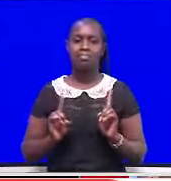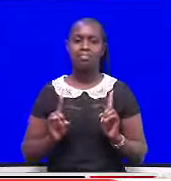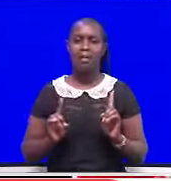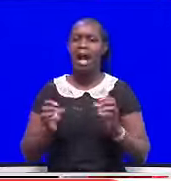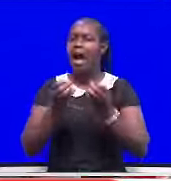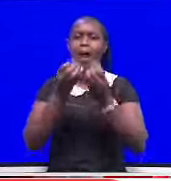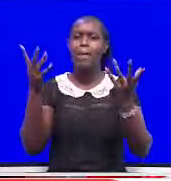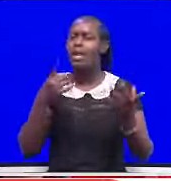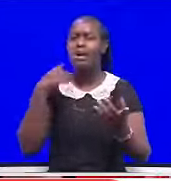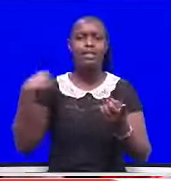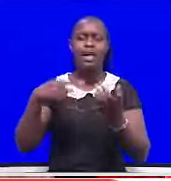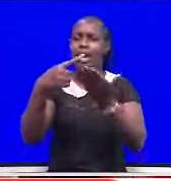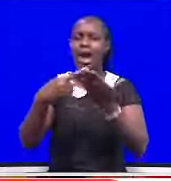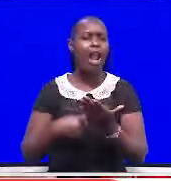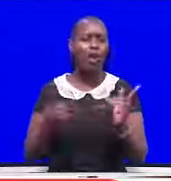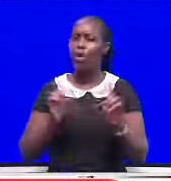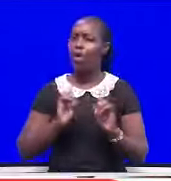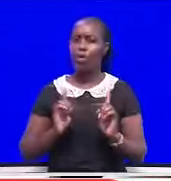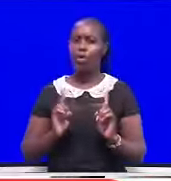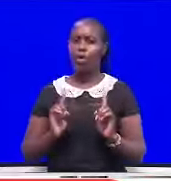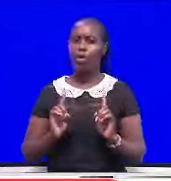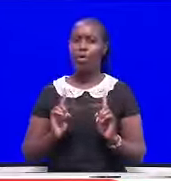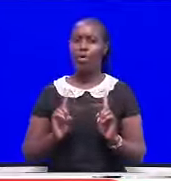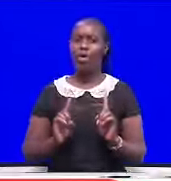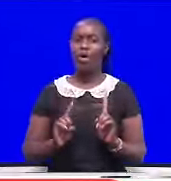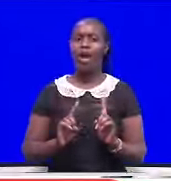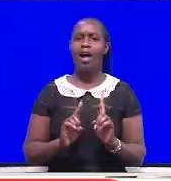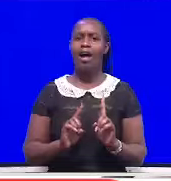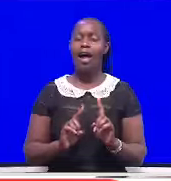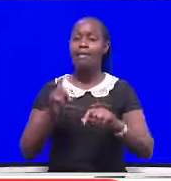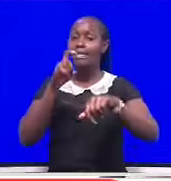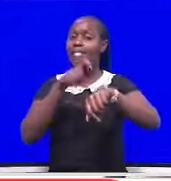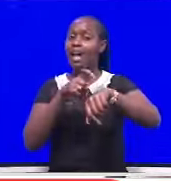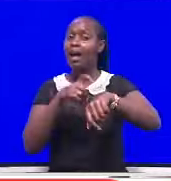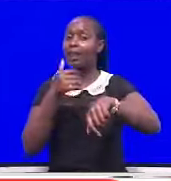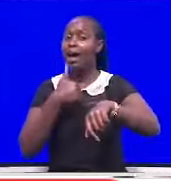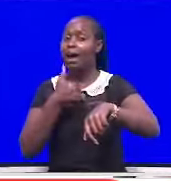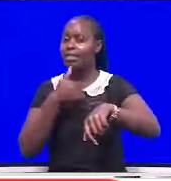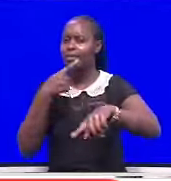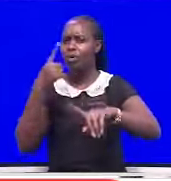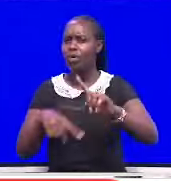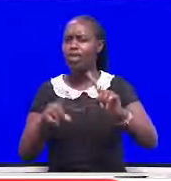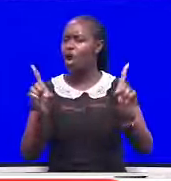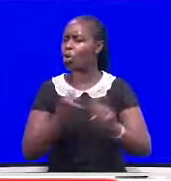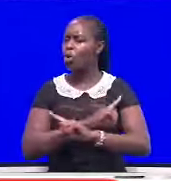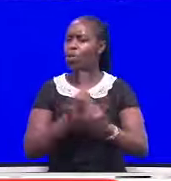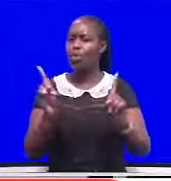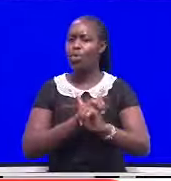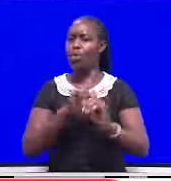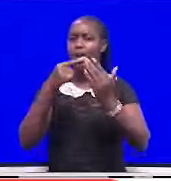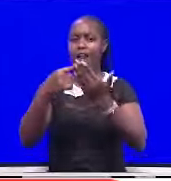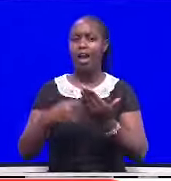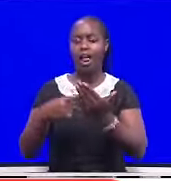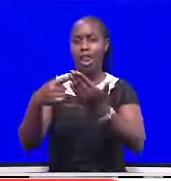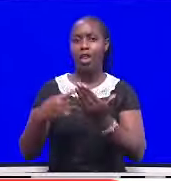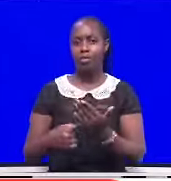Wangapa anasema mazungumzo tawe kule Siaya wanasema no dialogue.